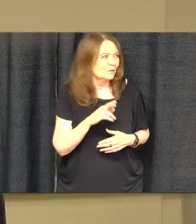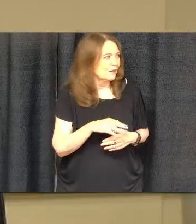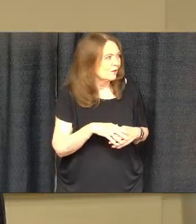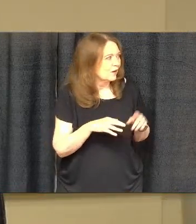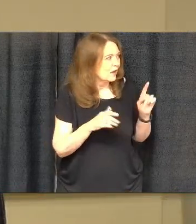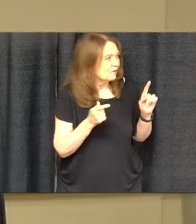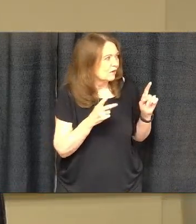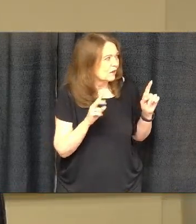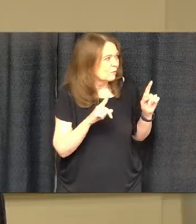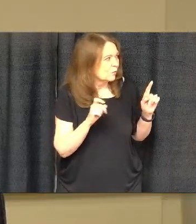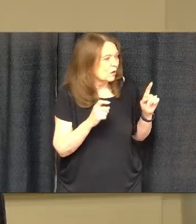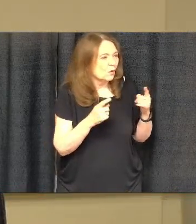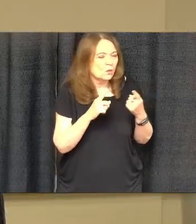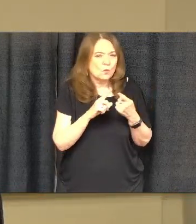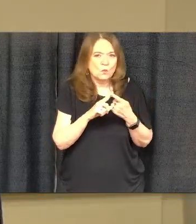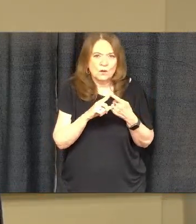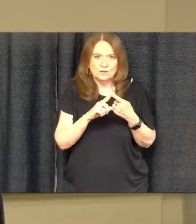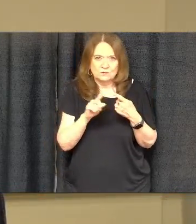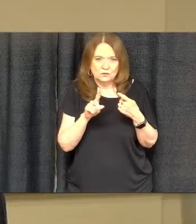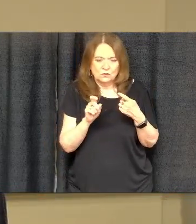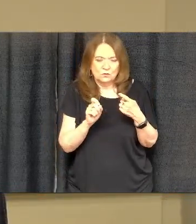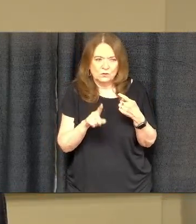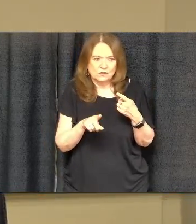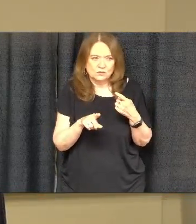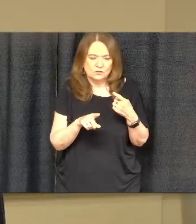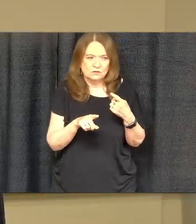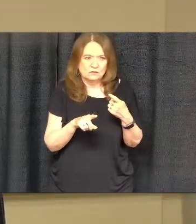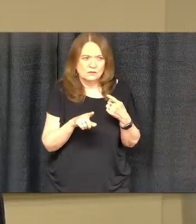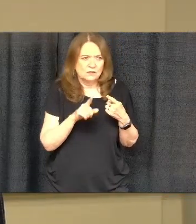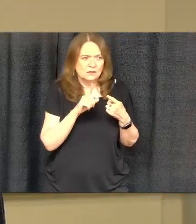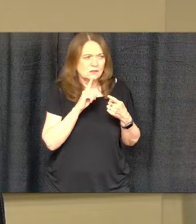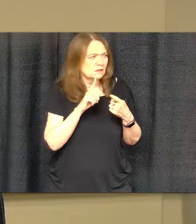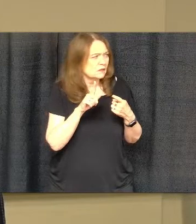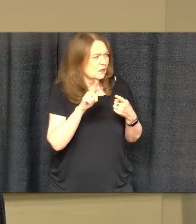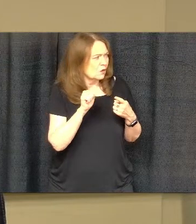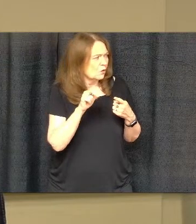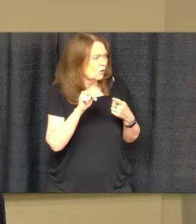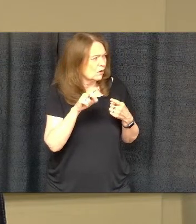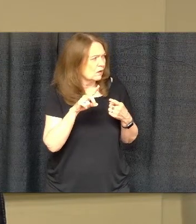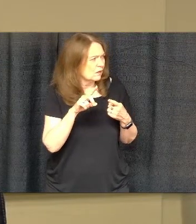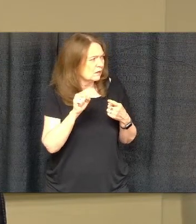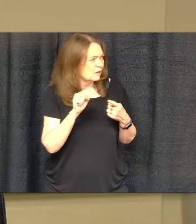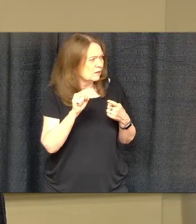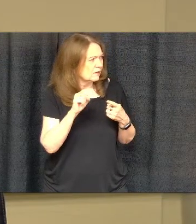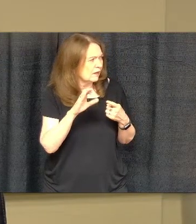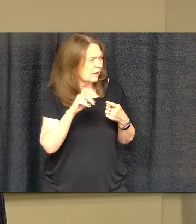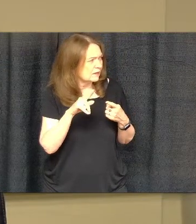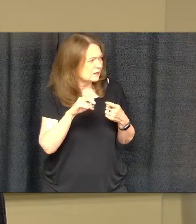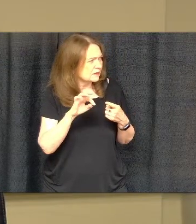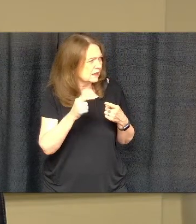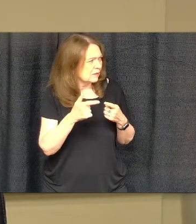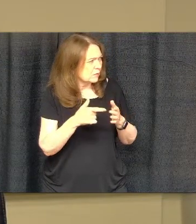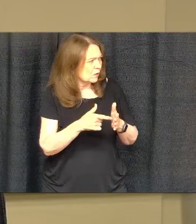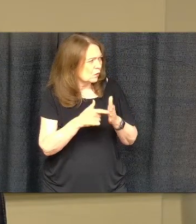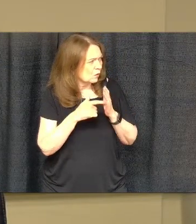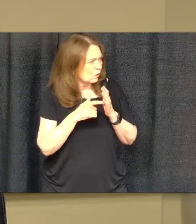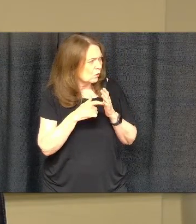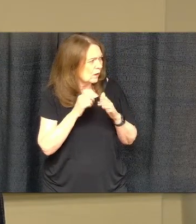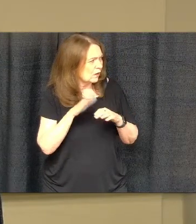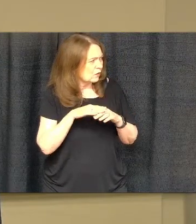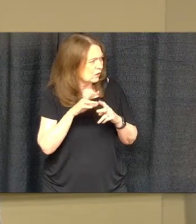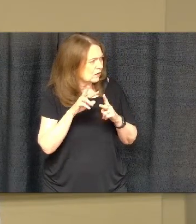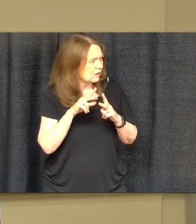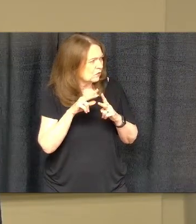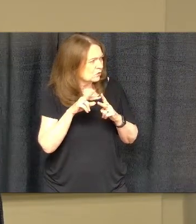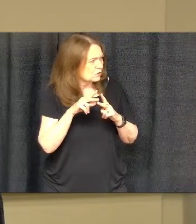couple questions. One is there a landscape buffer required on any side of this,